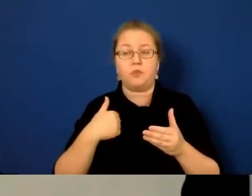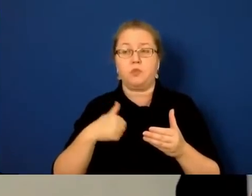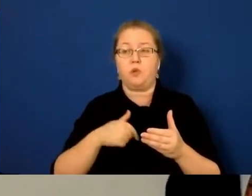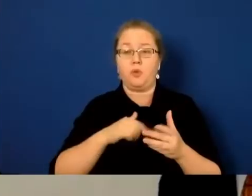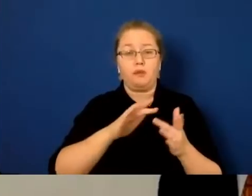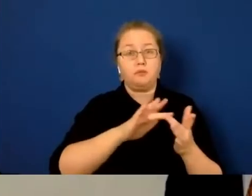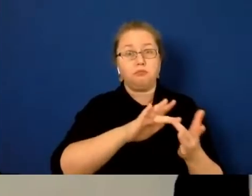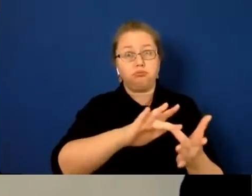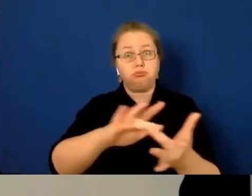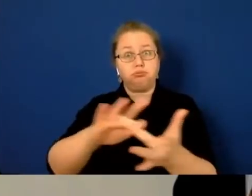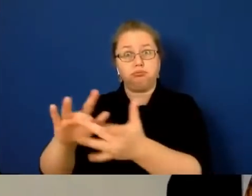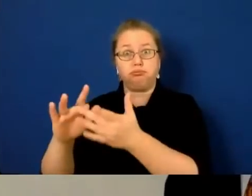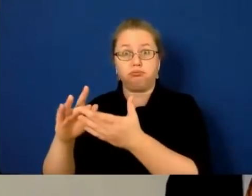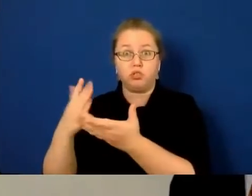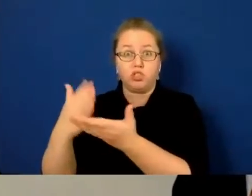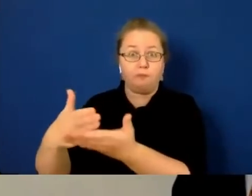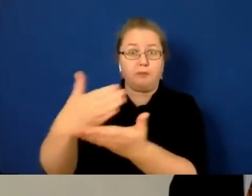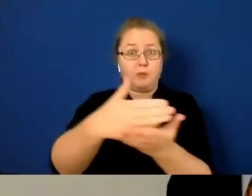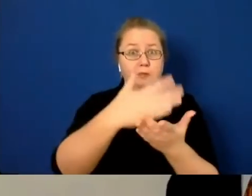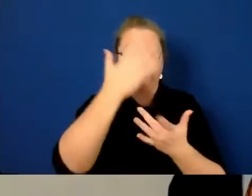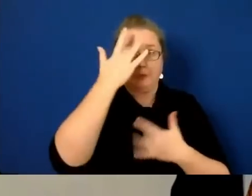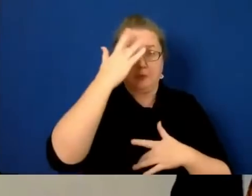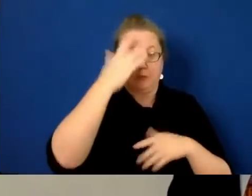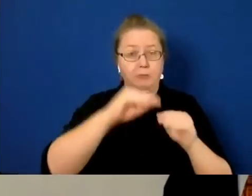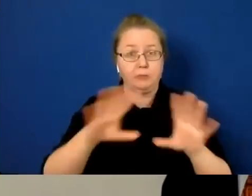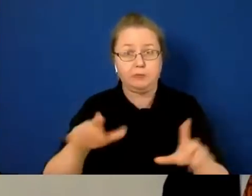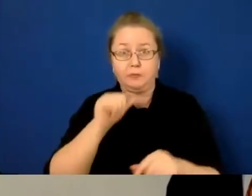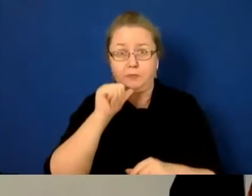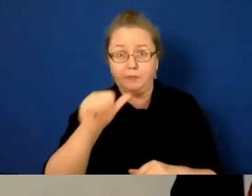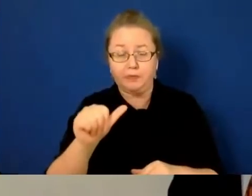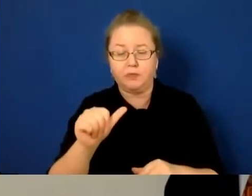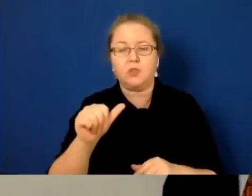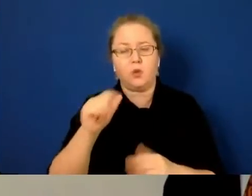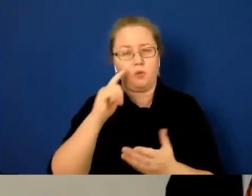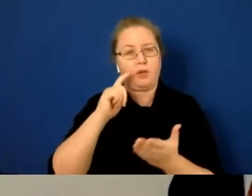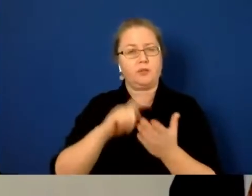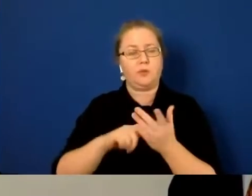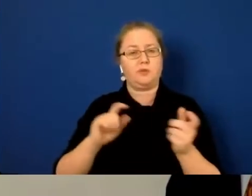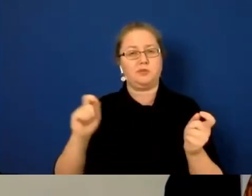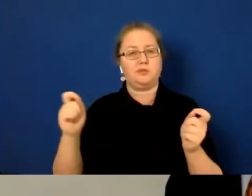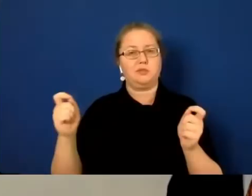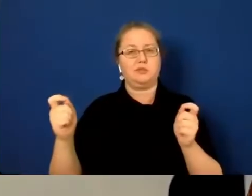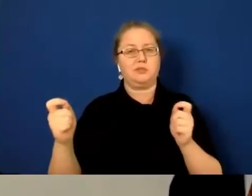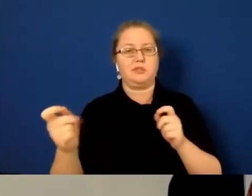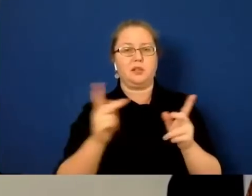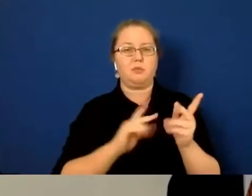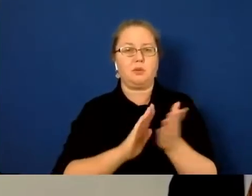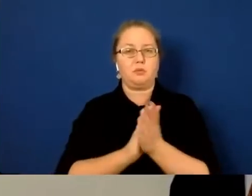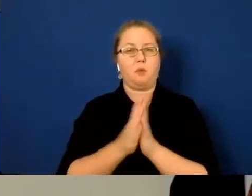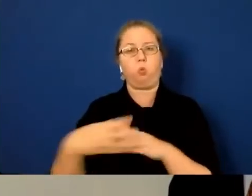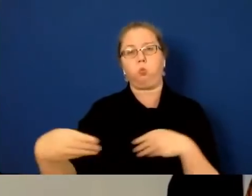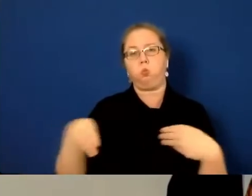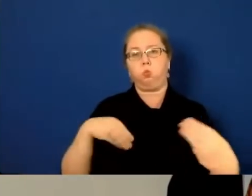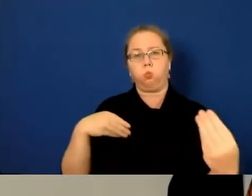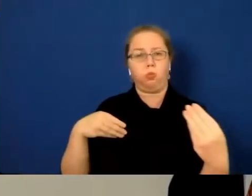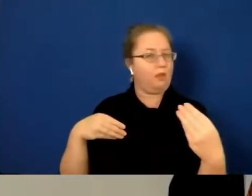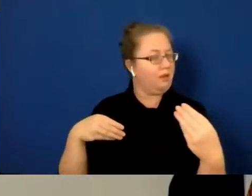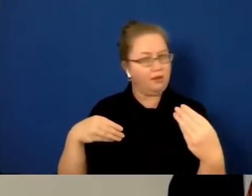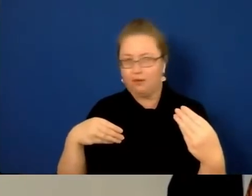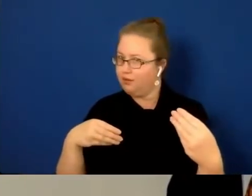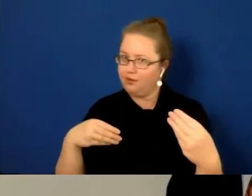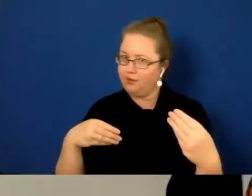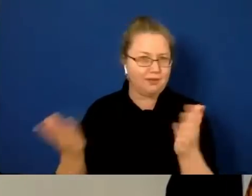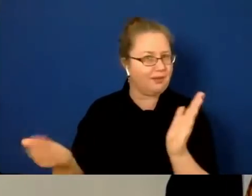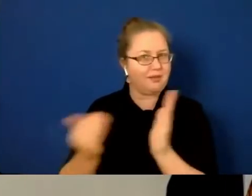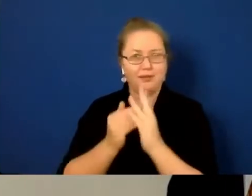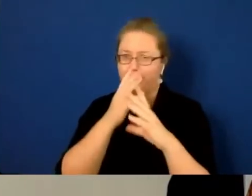very quickly. We're now in a phase, and we sort of went up and down through the summer, but we're now in a phase where in the last couple of weeks,